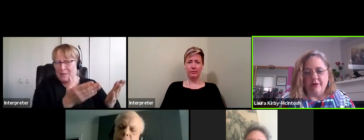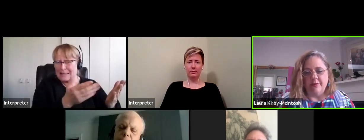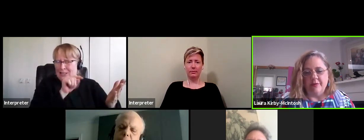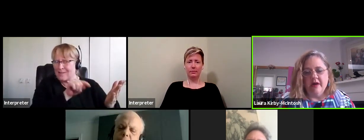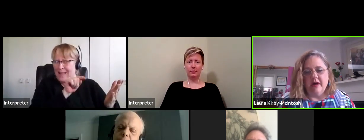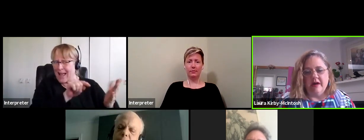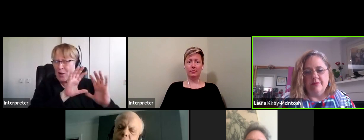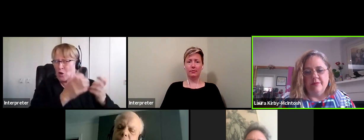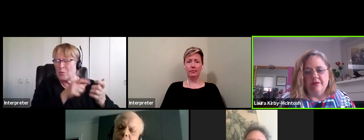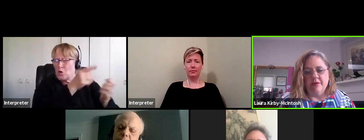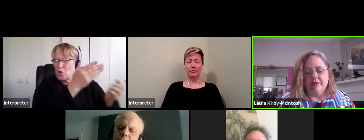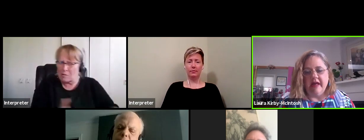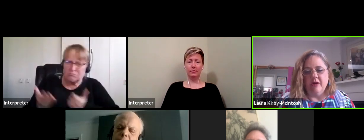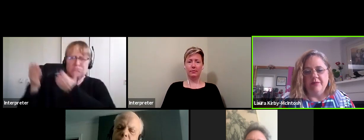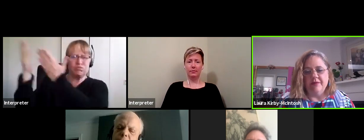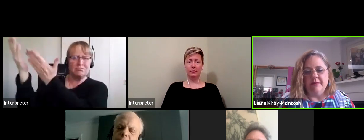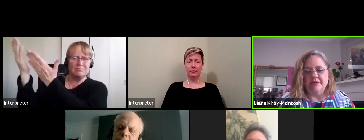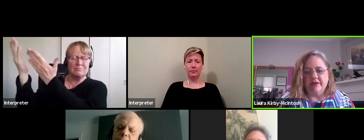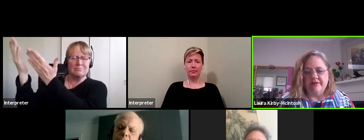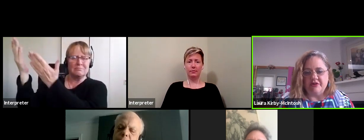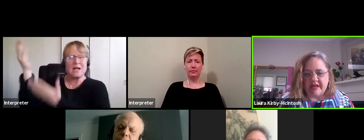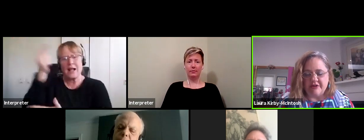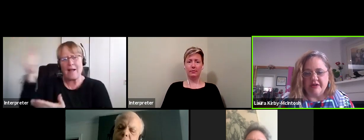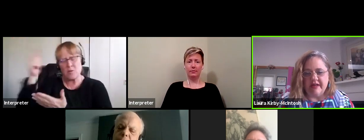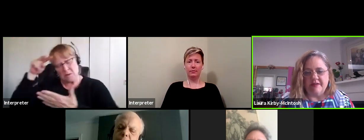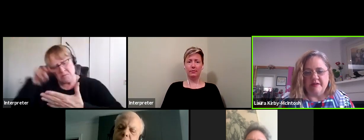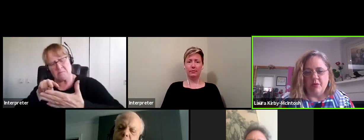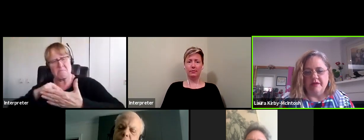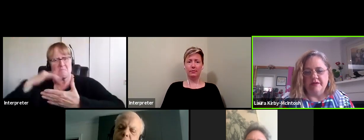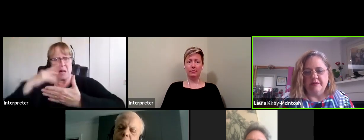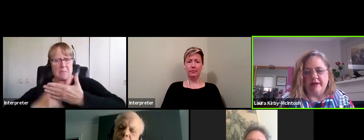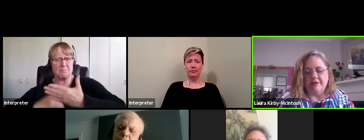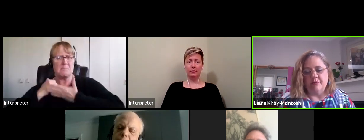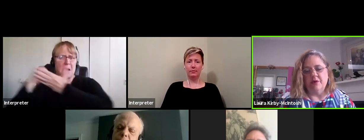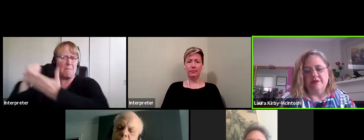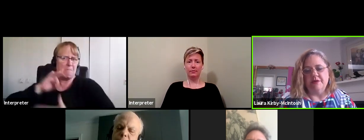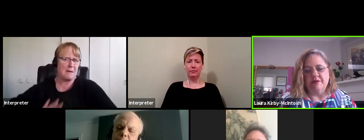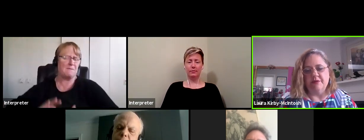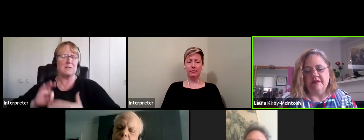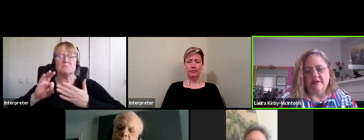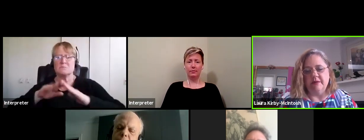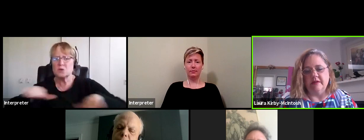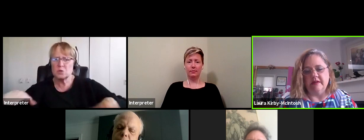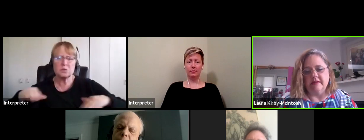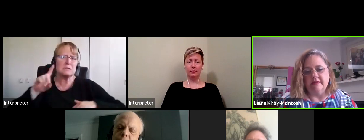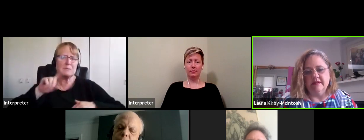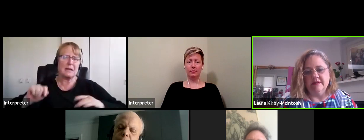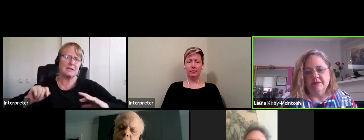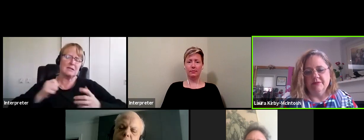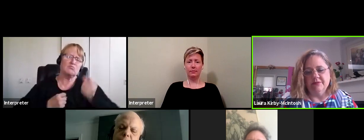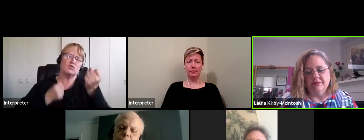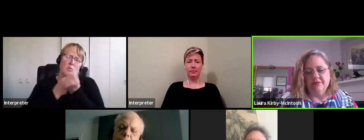that group that would help the Ministry of Education at this point to better support students with